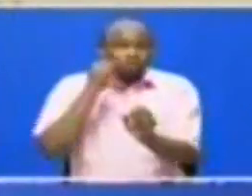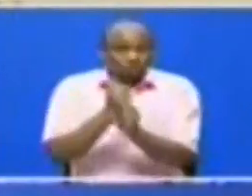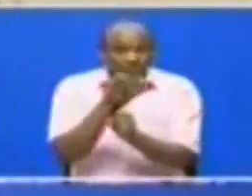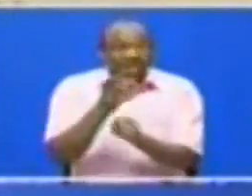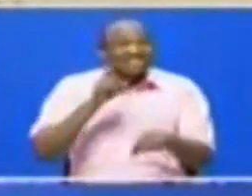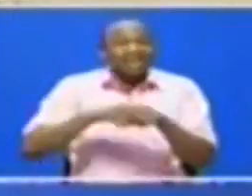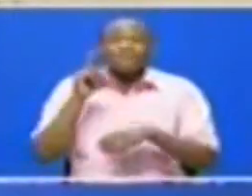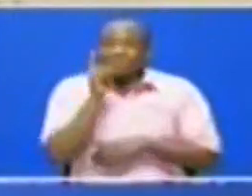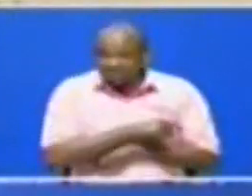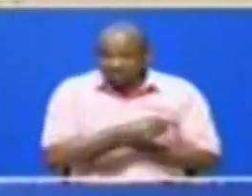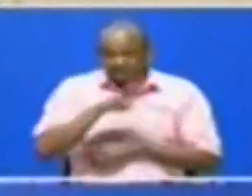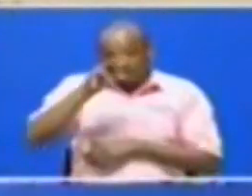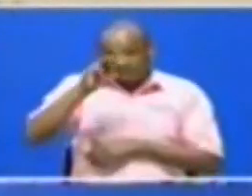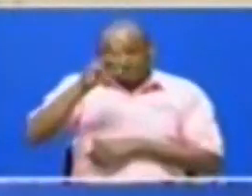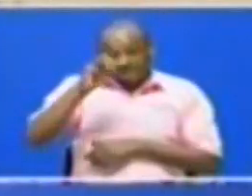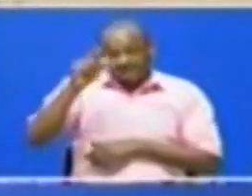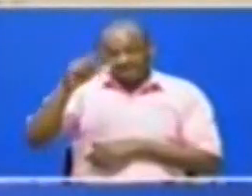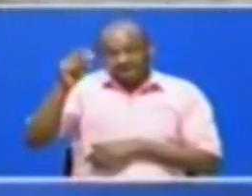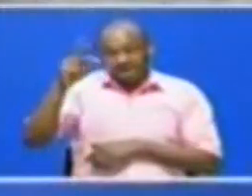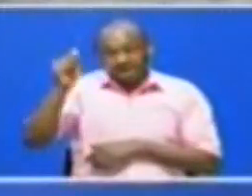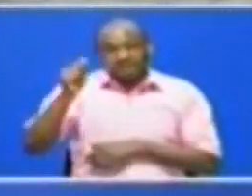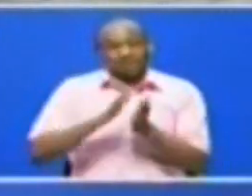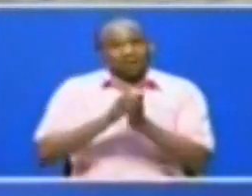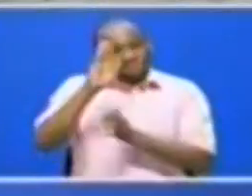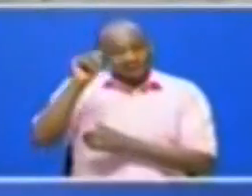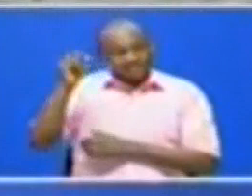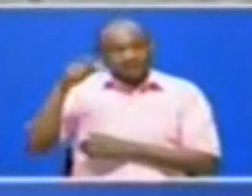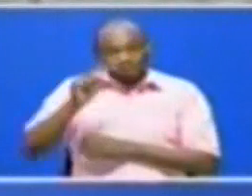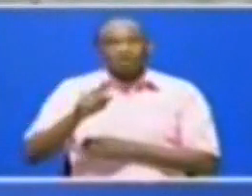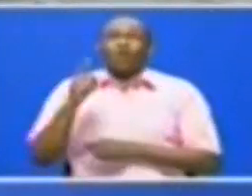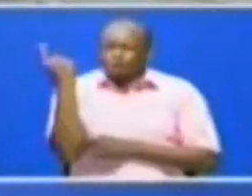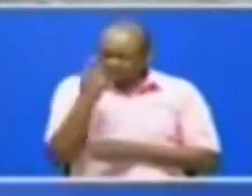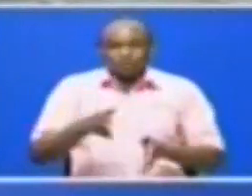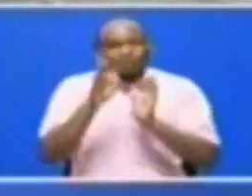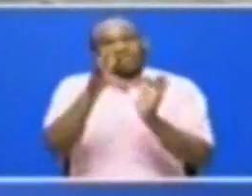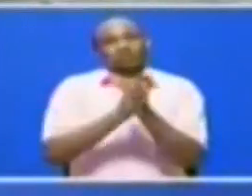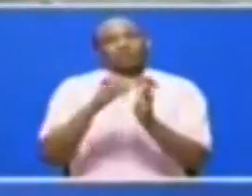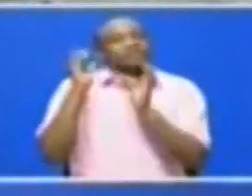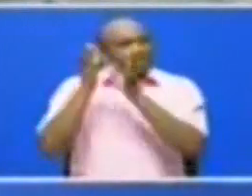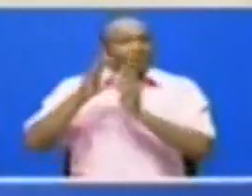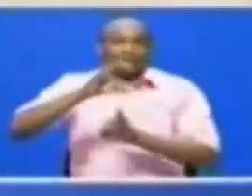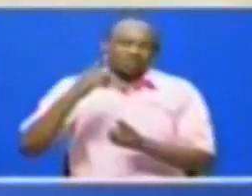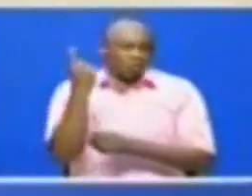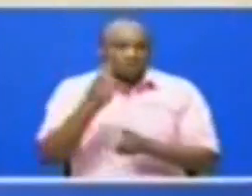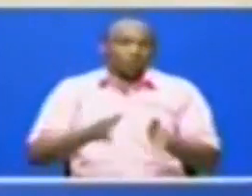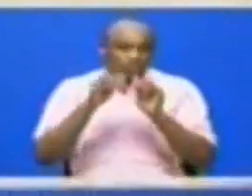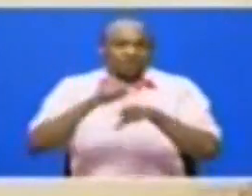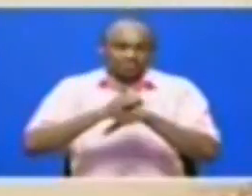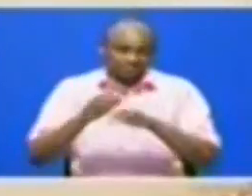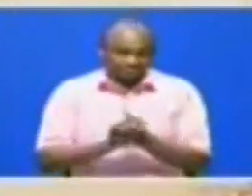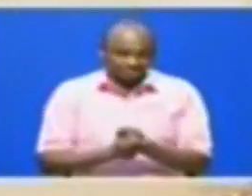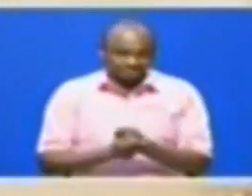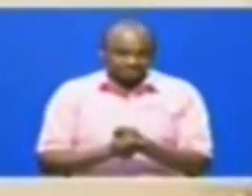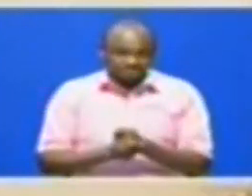complete, the Mariakani Bamba Road will be the only tarmac road in Ganze constituency of Kilifi County. Caroline